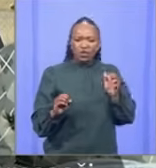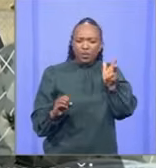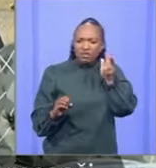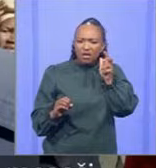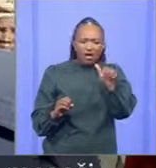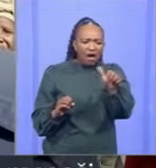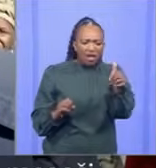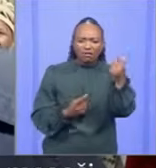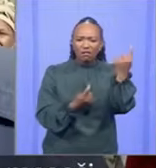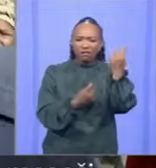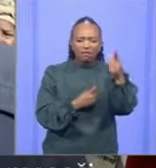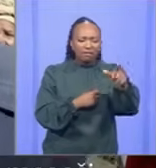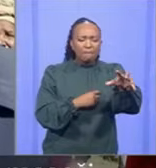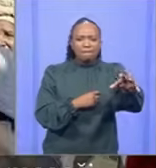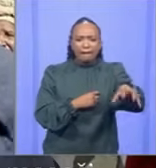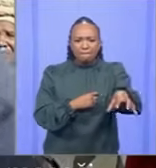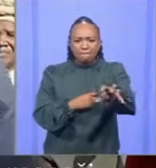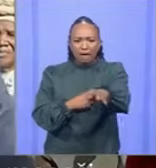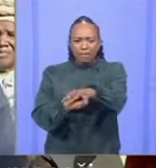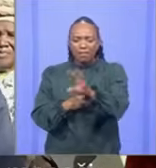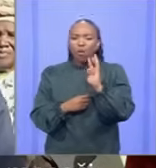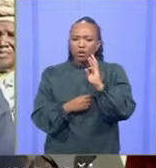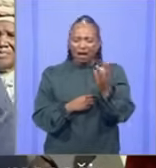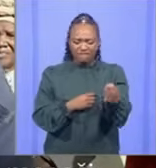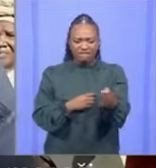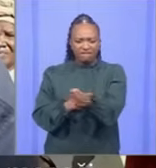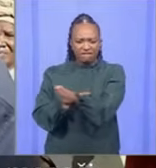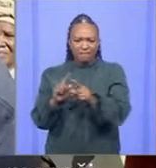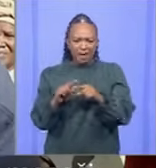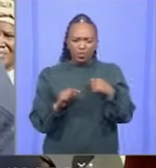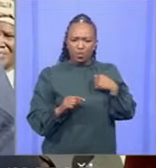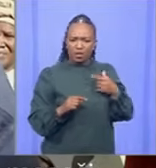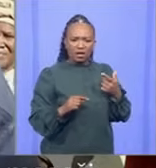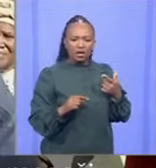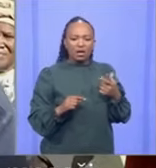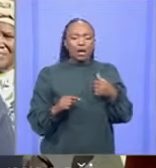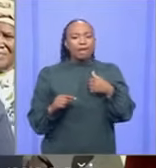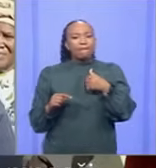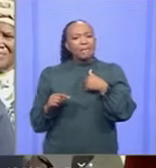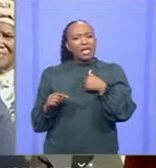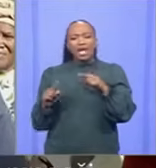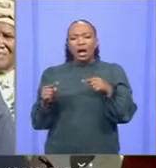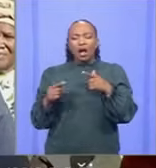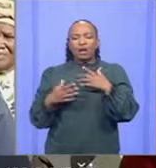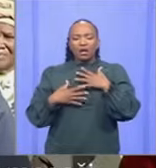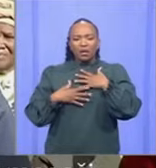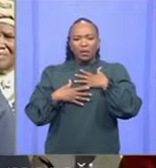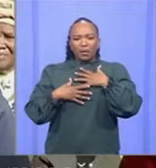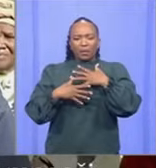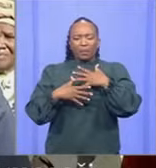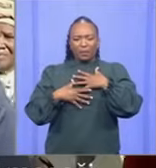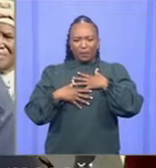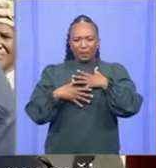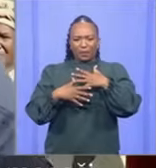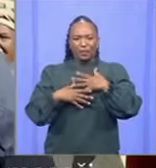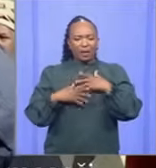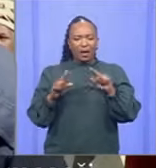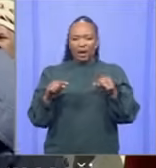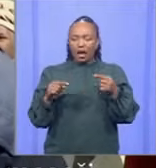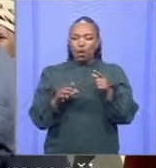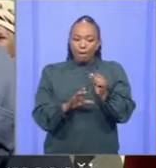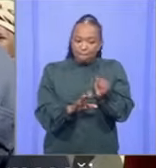fitlhelela metsi ga ke kgone go hema. Metsi a la ka no tshwanetse ka pepe le snoka pa ke ira be